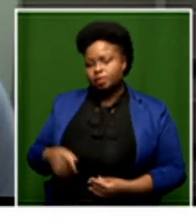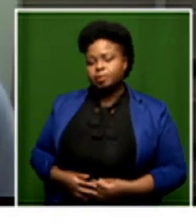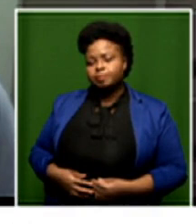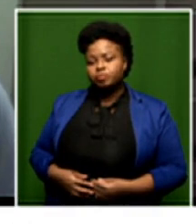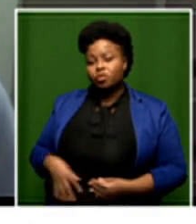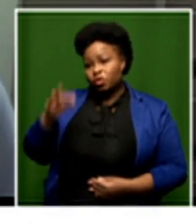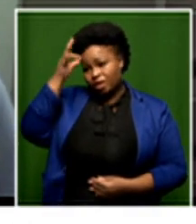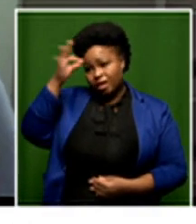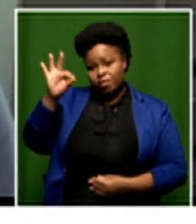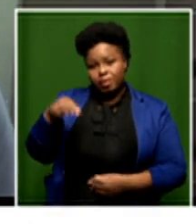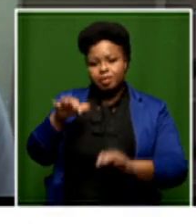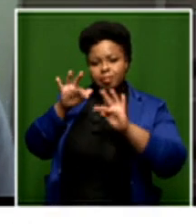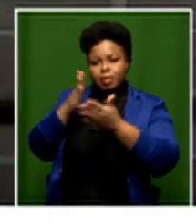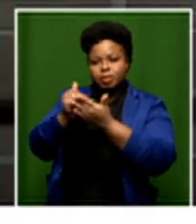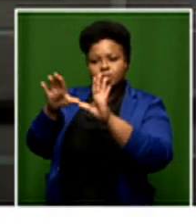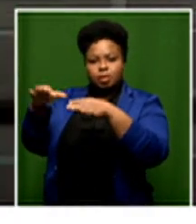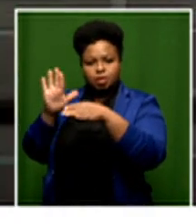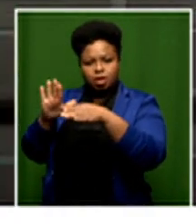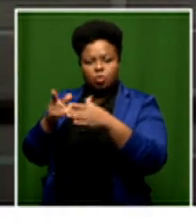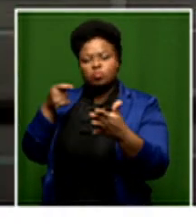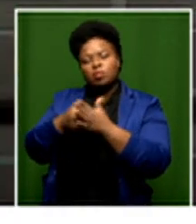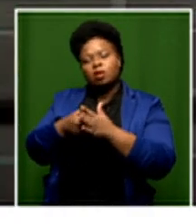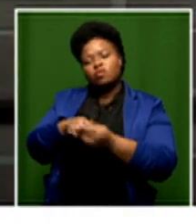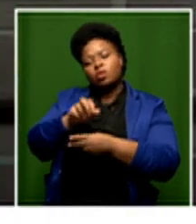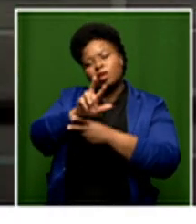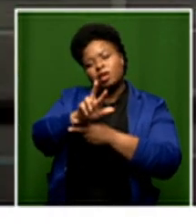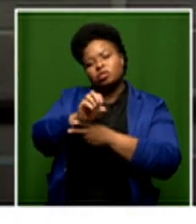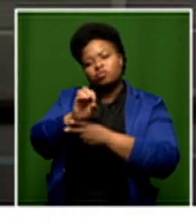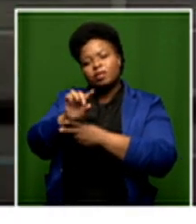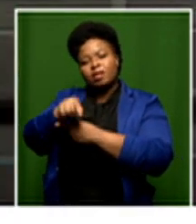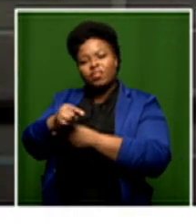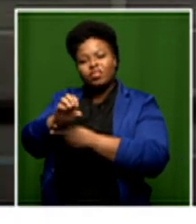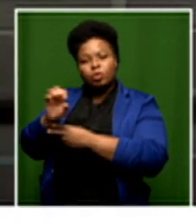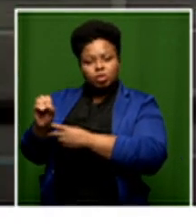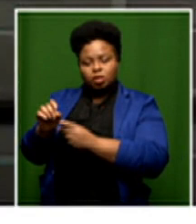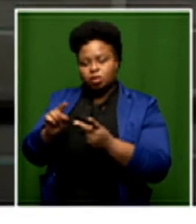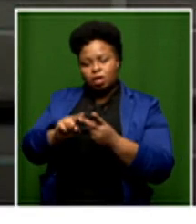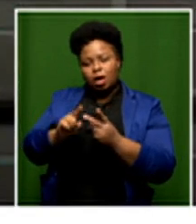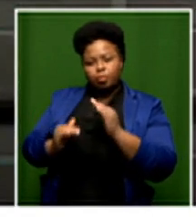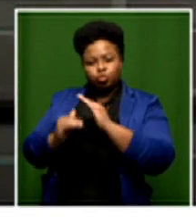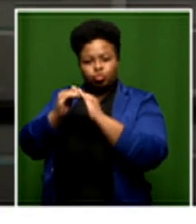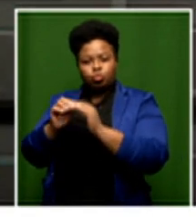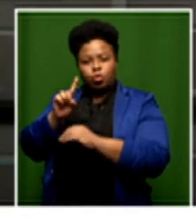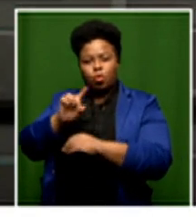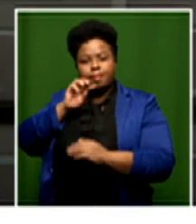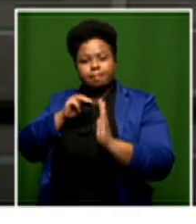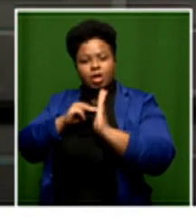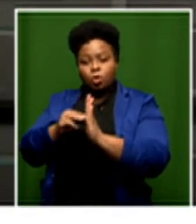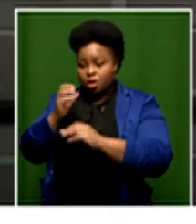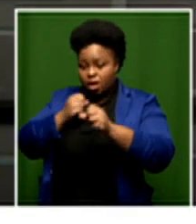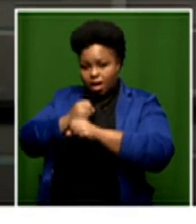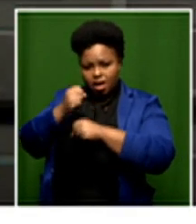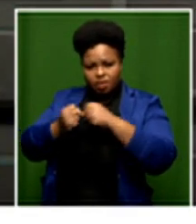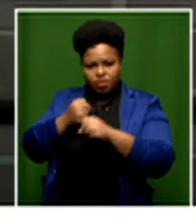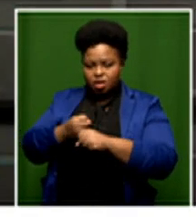public sector, we procure around between 800,000 and 1 million doses per year. And if you do